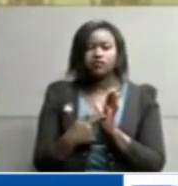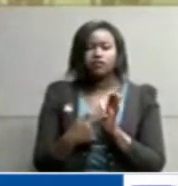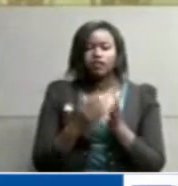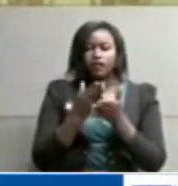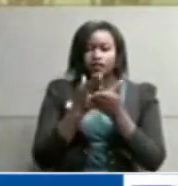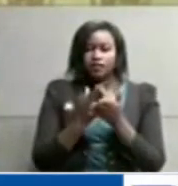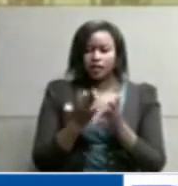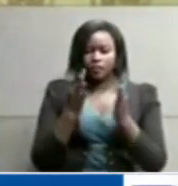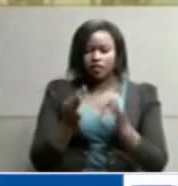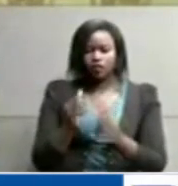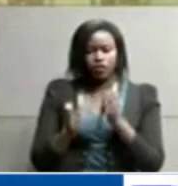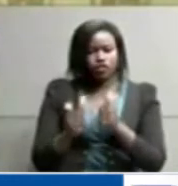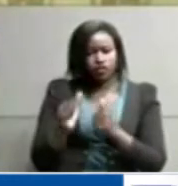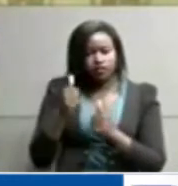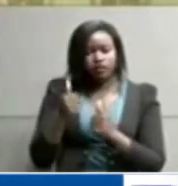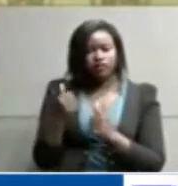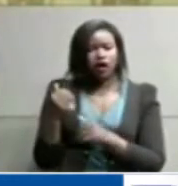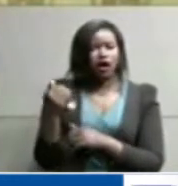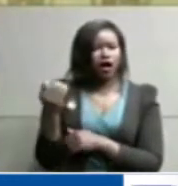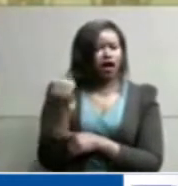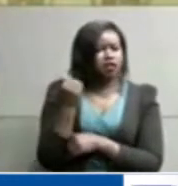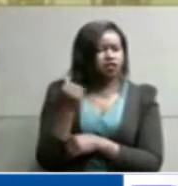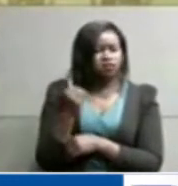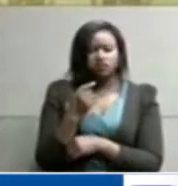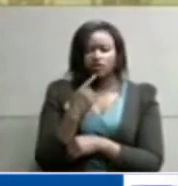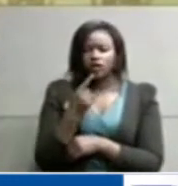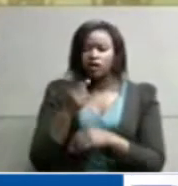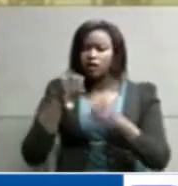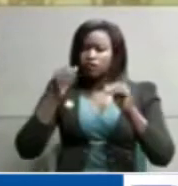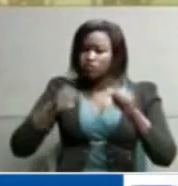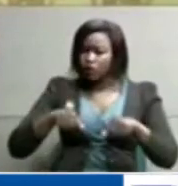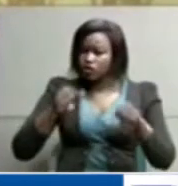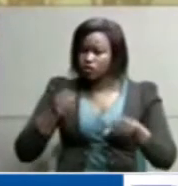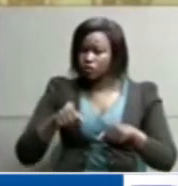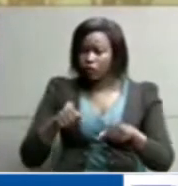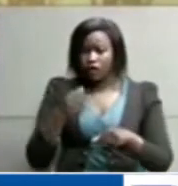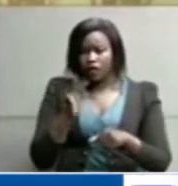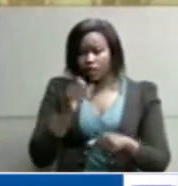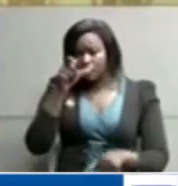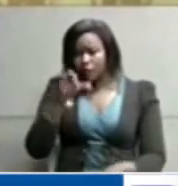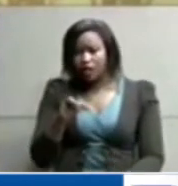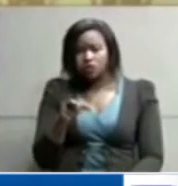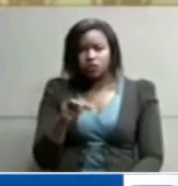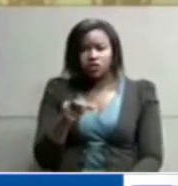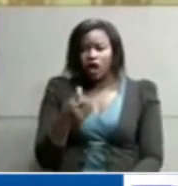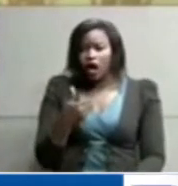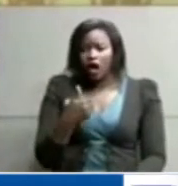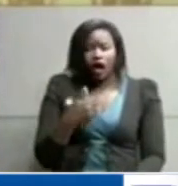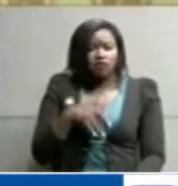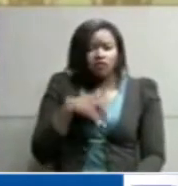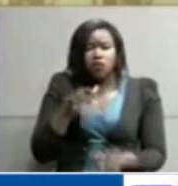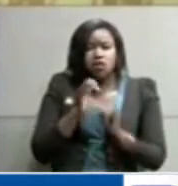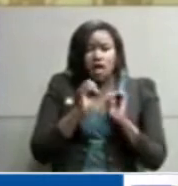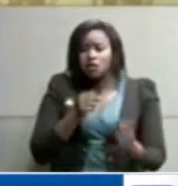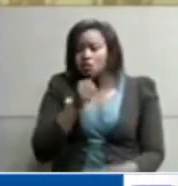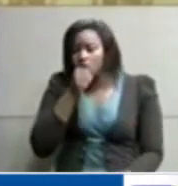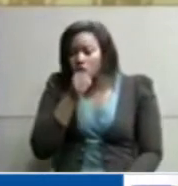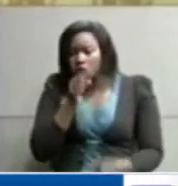you asked us. Is it possible for an asymptomatic case to pass on the